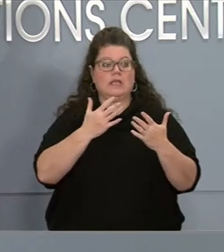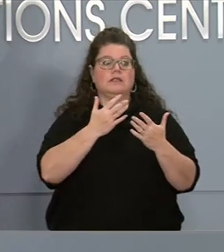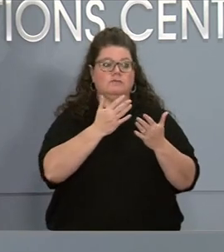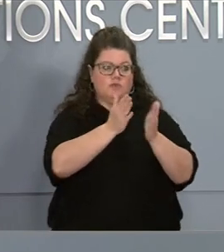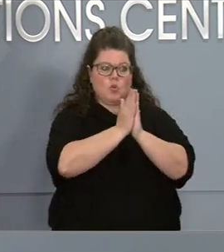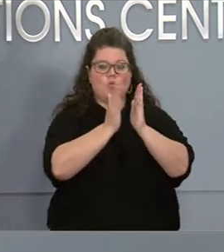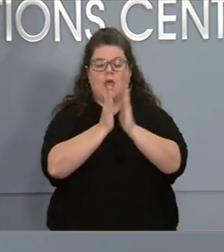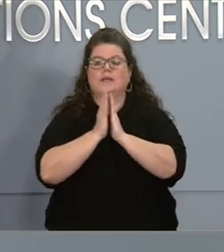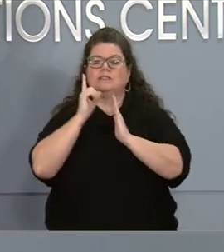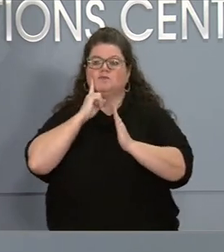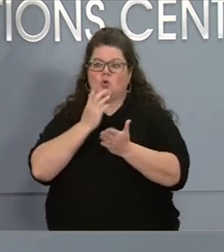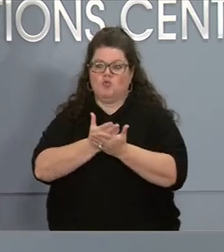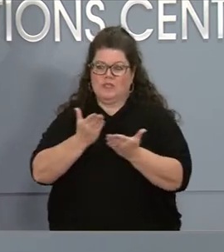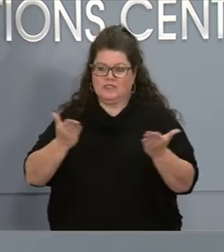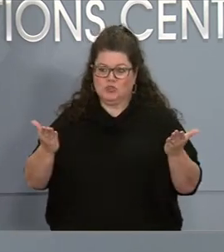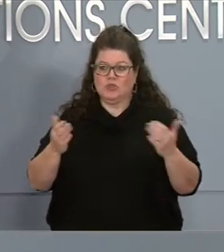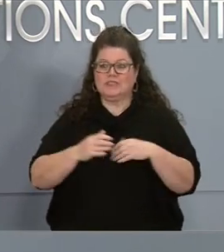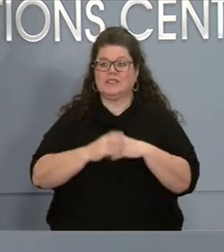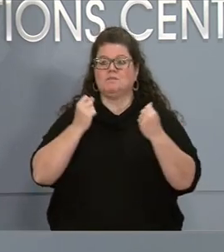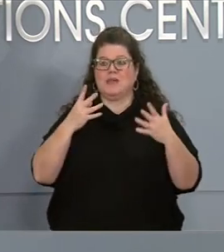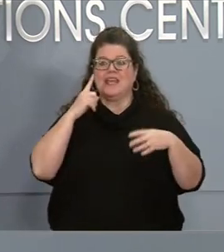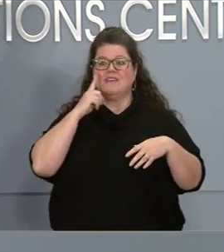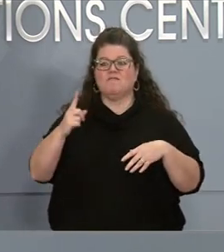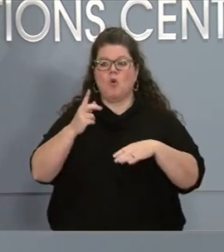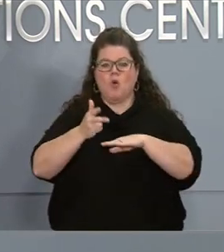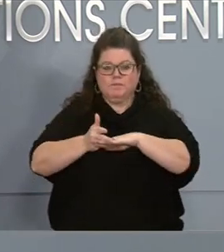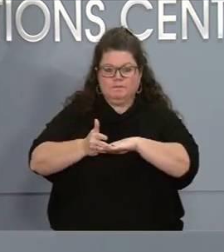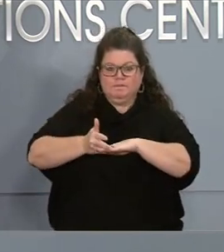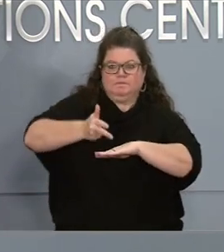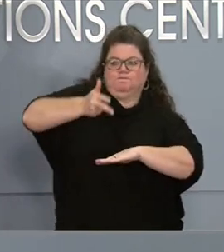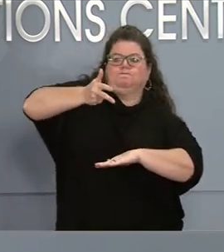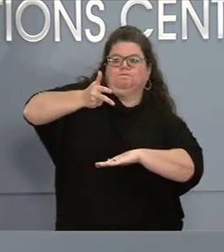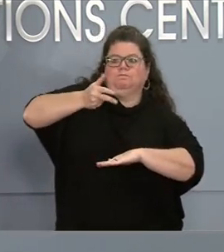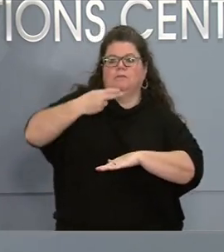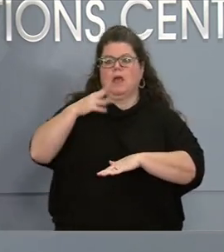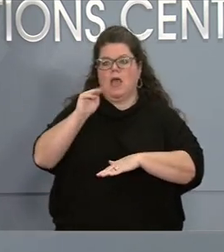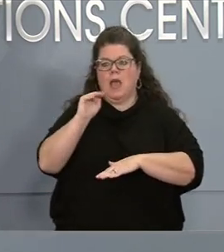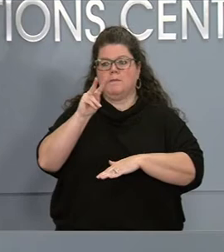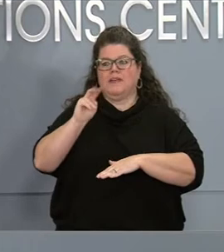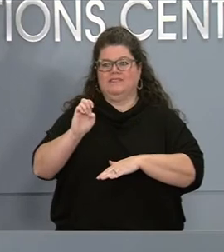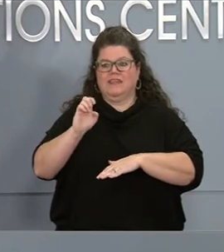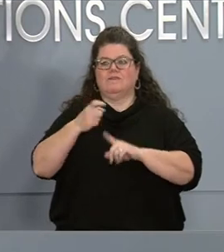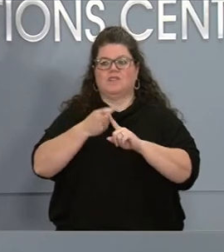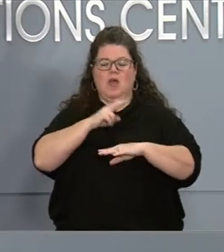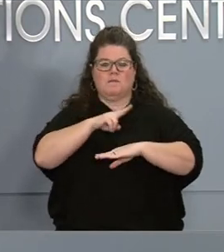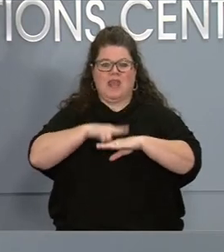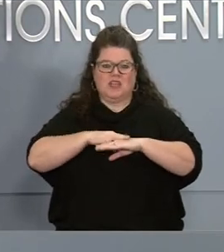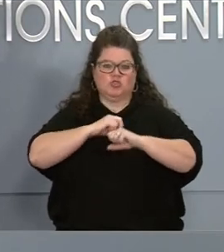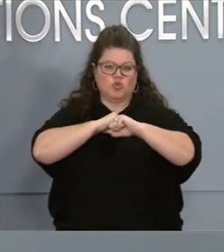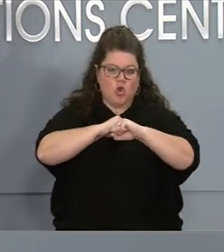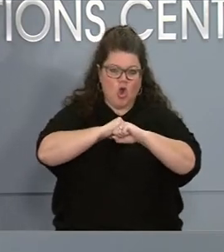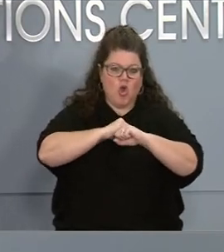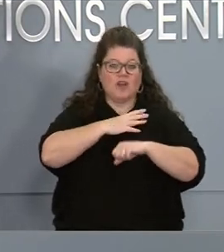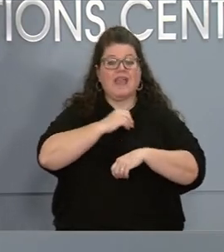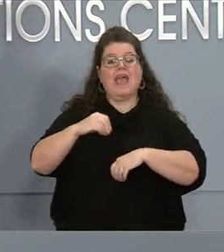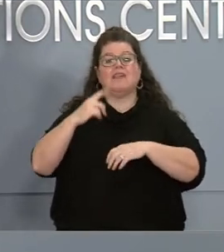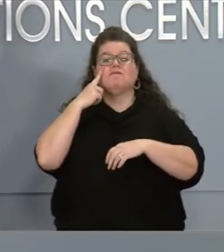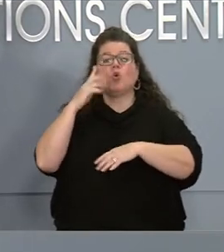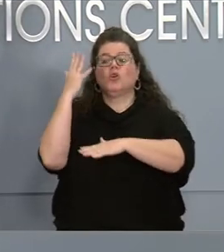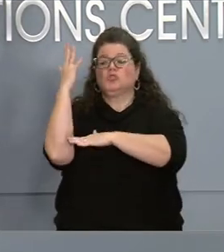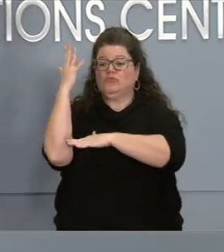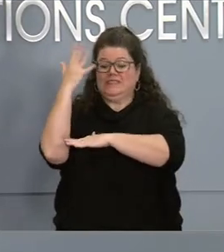support our local partners. Many are for high clearance vehicles and Humvees from the National Guard and requests from chainsaw crews to clear down